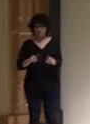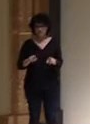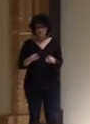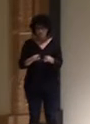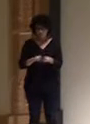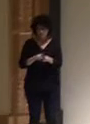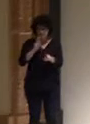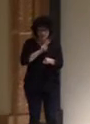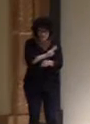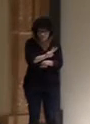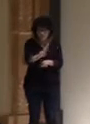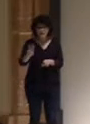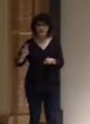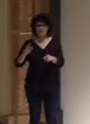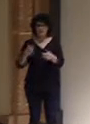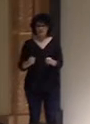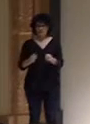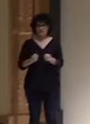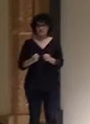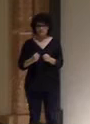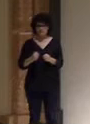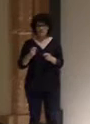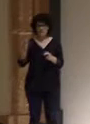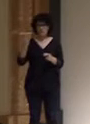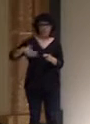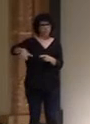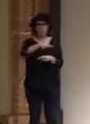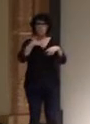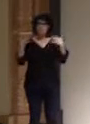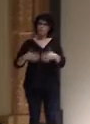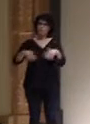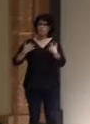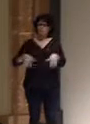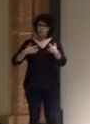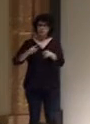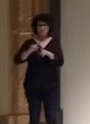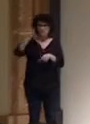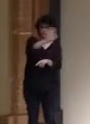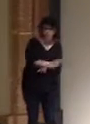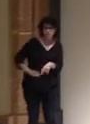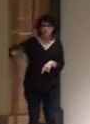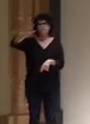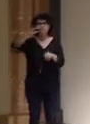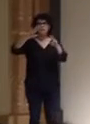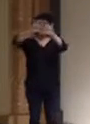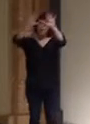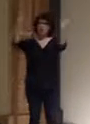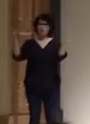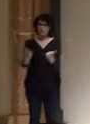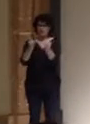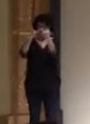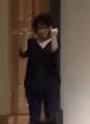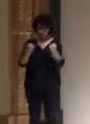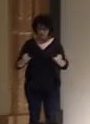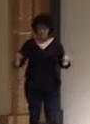levels. Other centers, paths, perspectives, practices, a broad topic connected to the